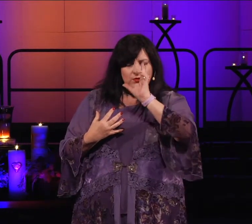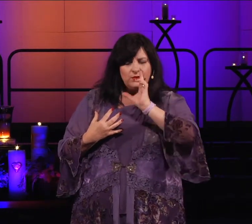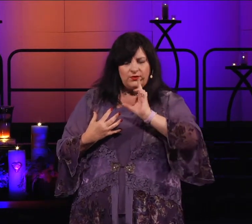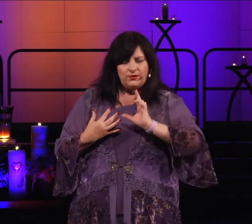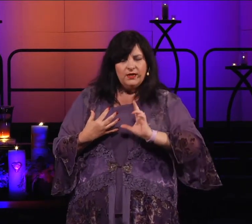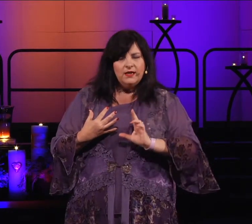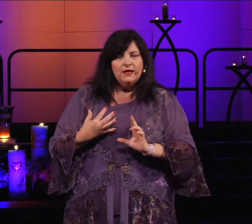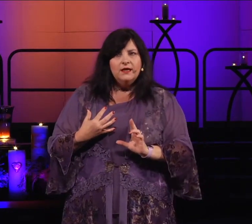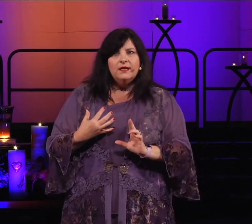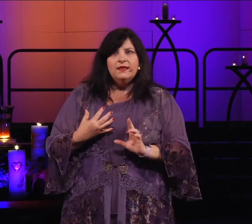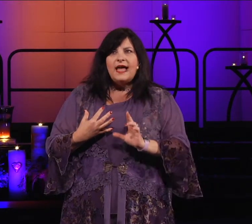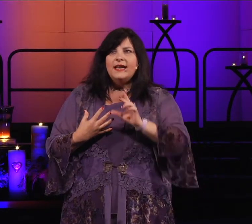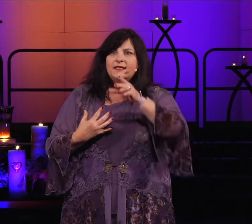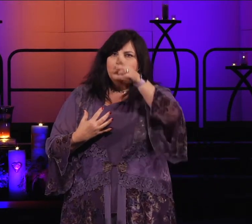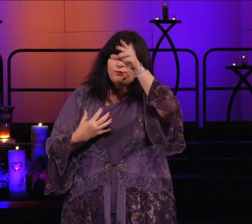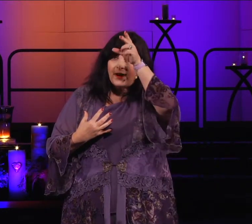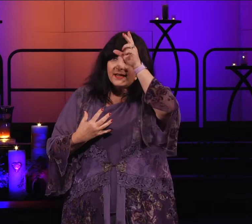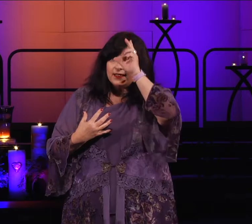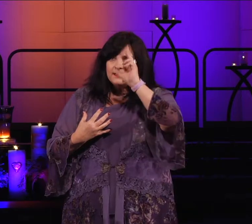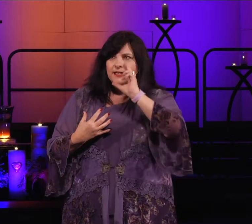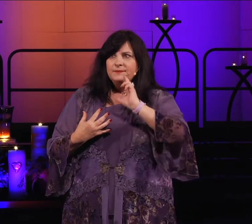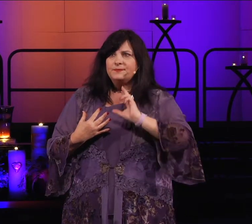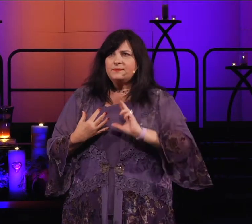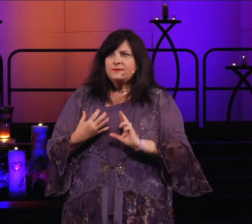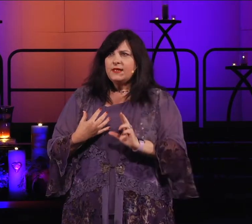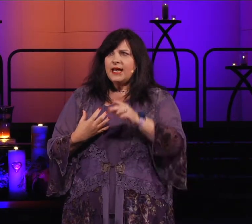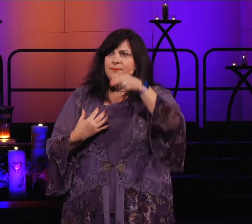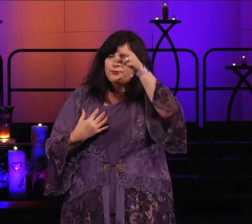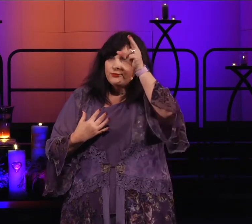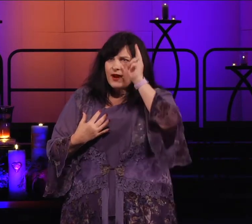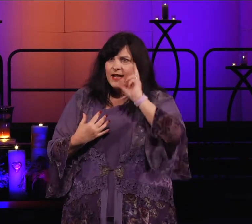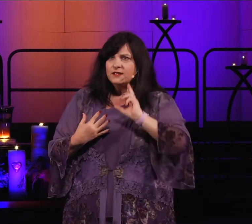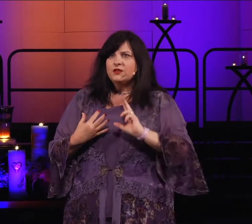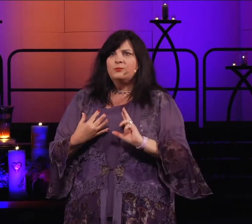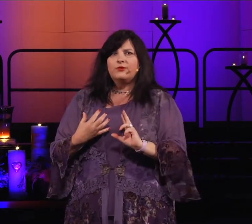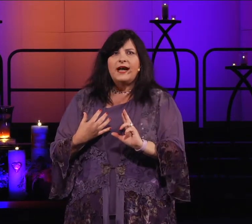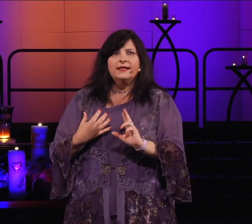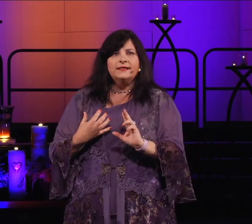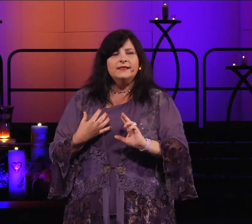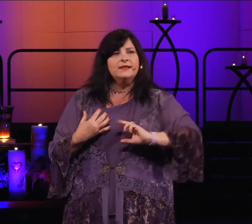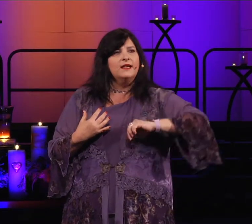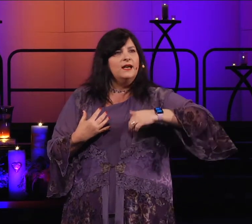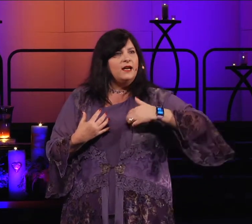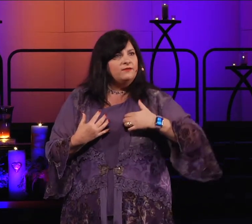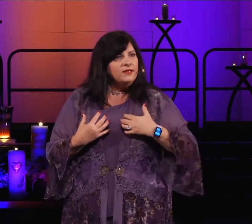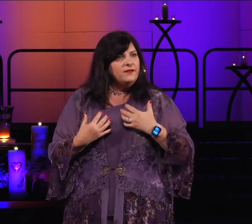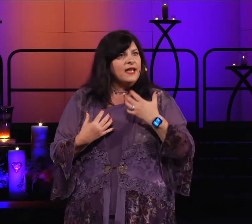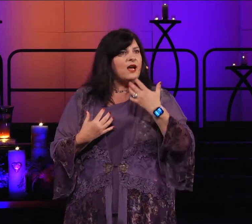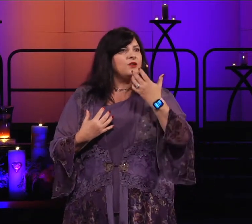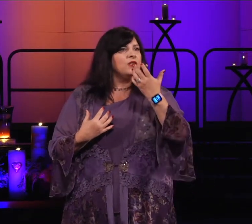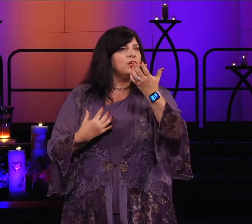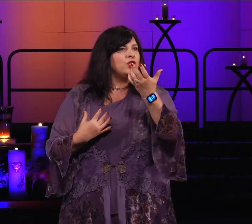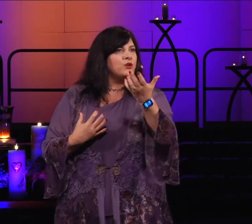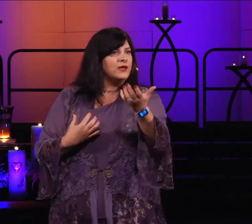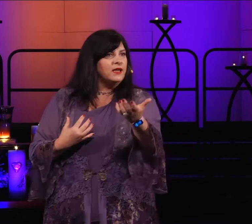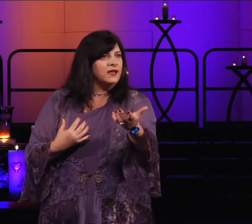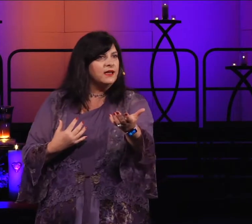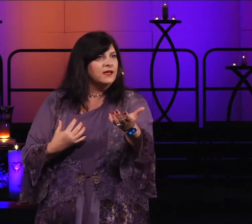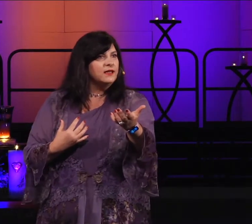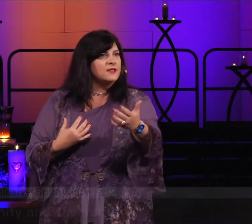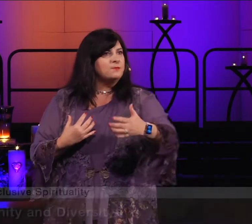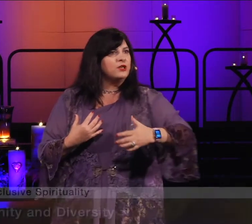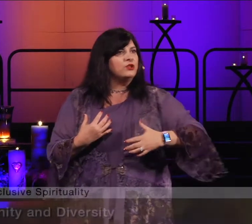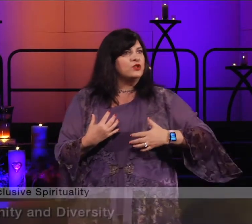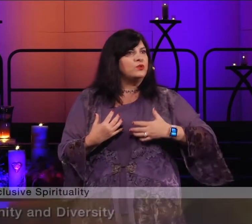to the truth. That is practicing and practical practice of living out